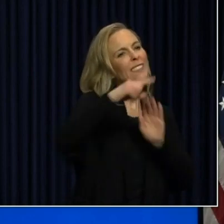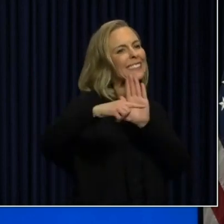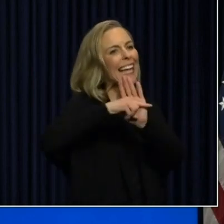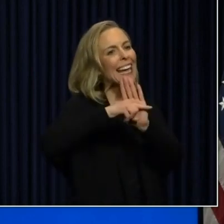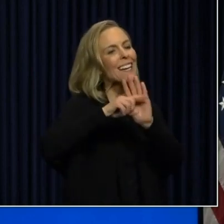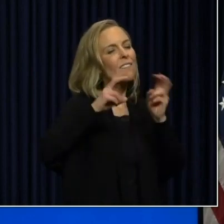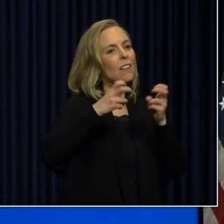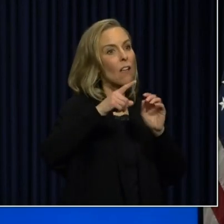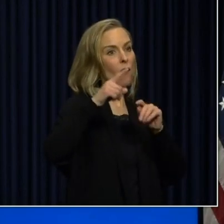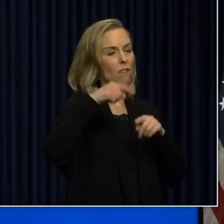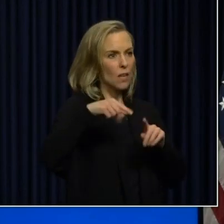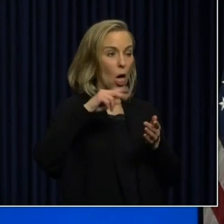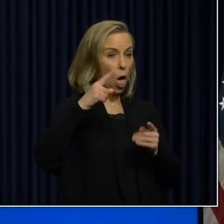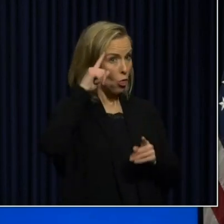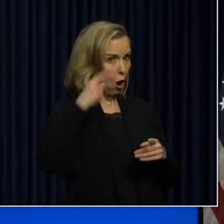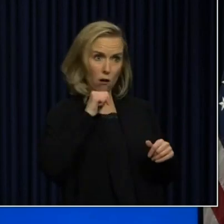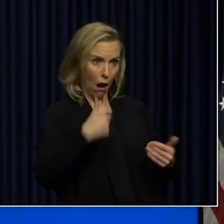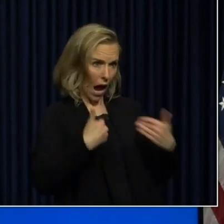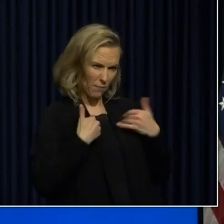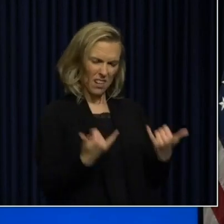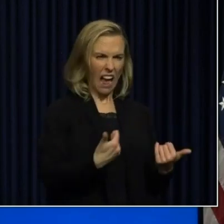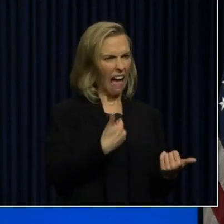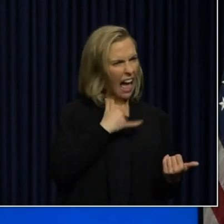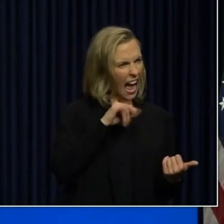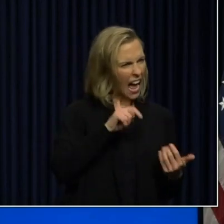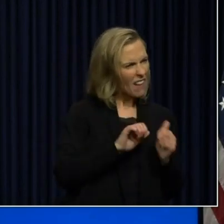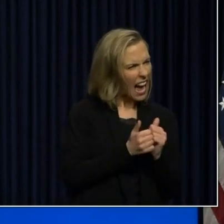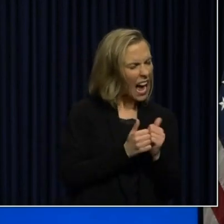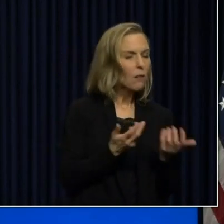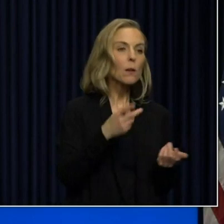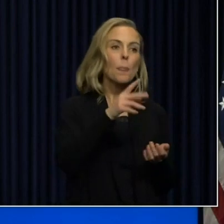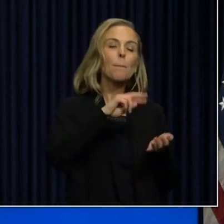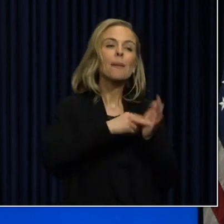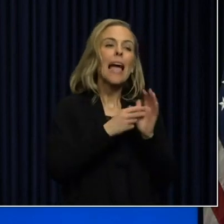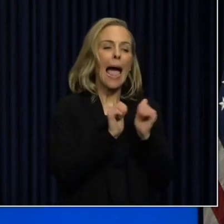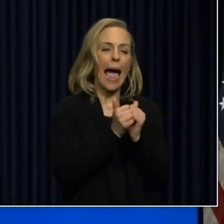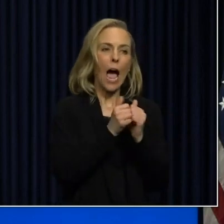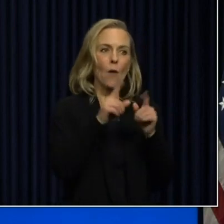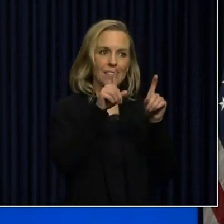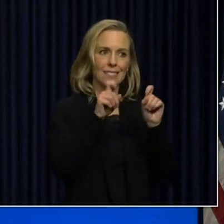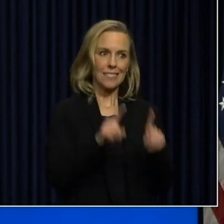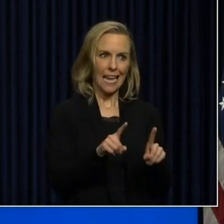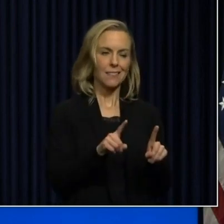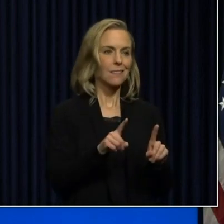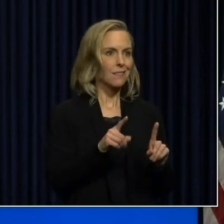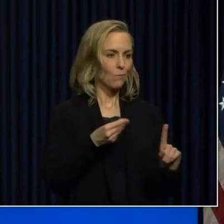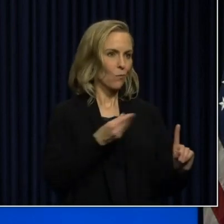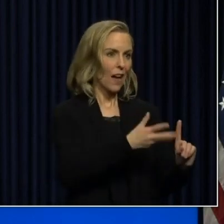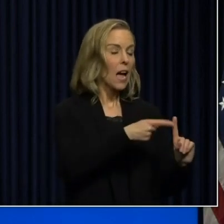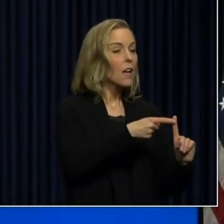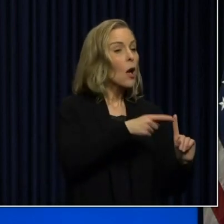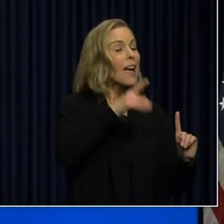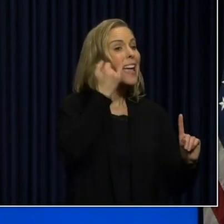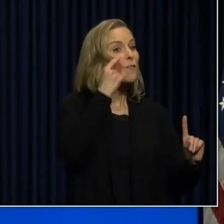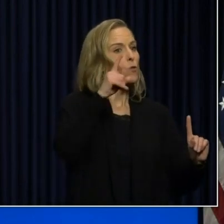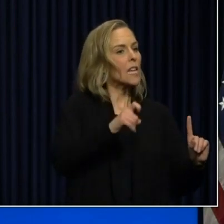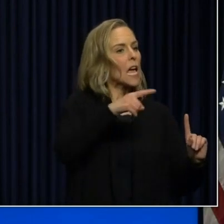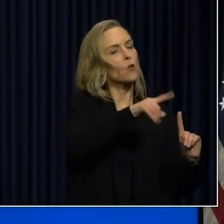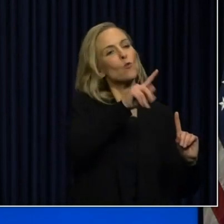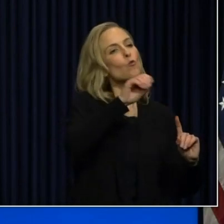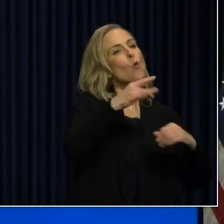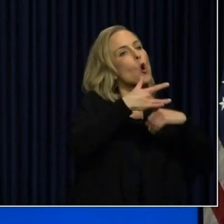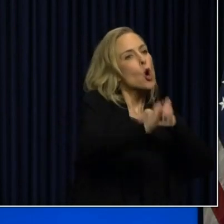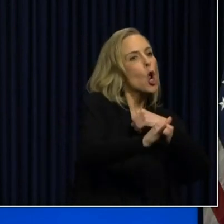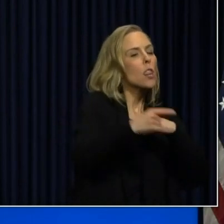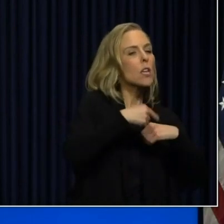rate depending on how the test is administered. But remember, there are also, if you test folks too early,